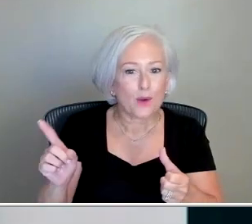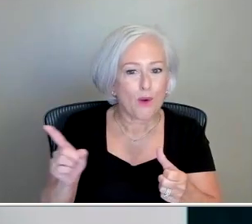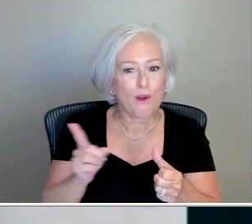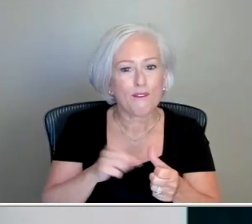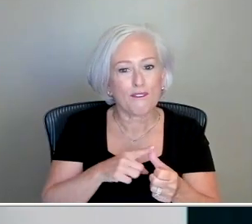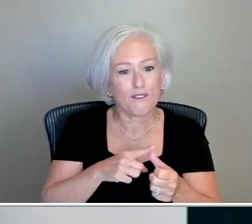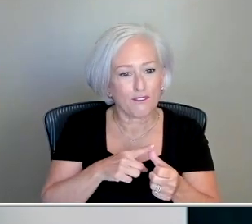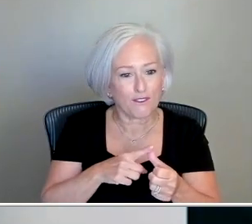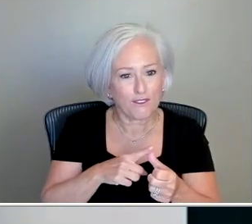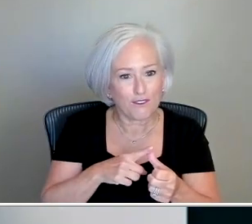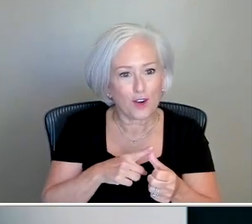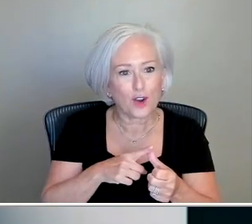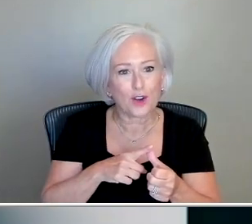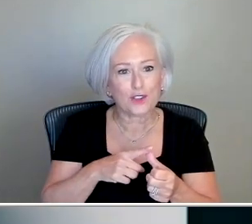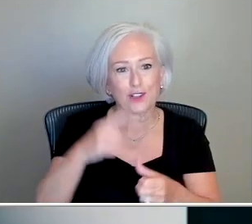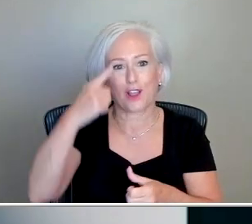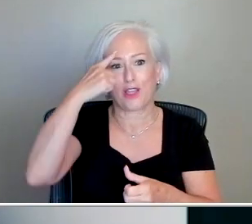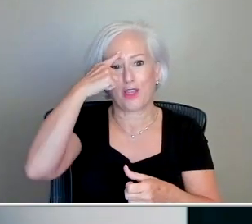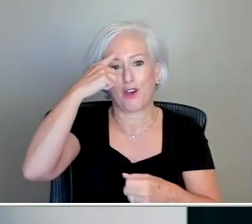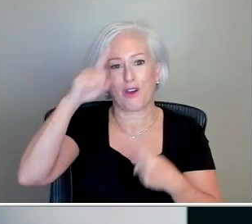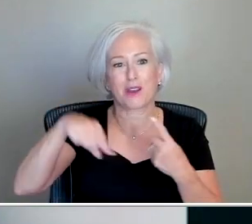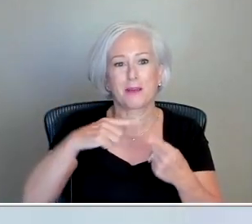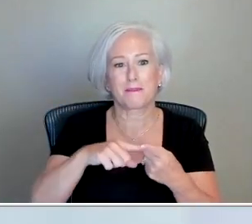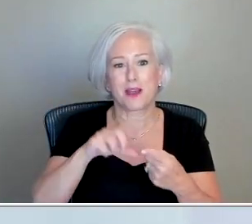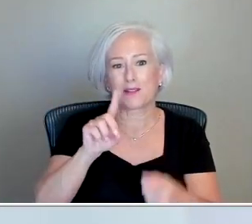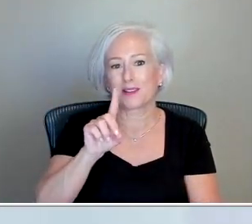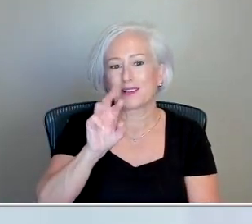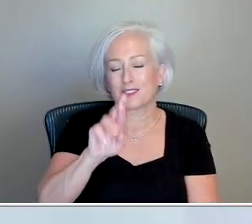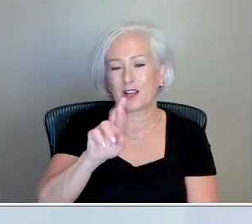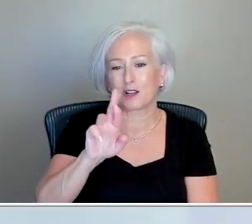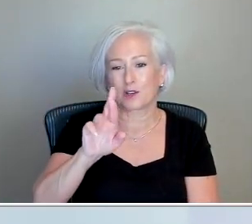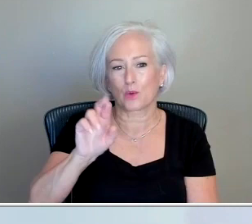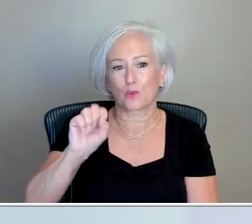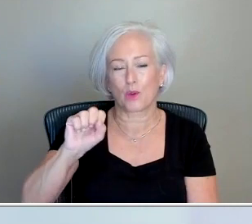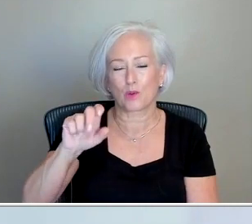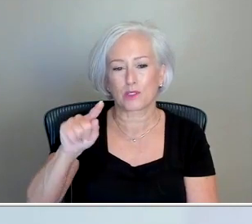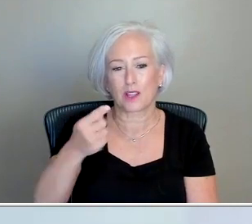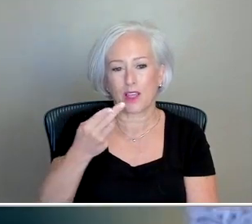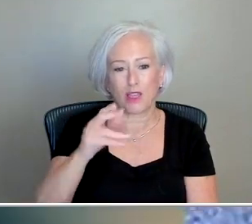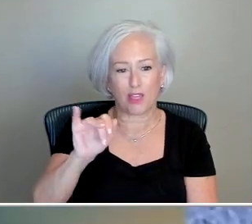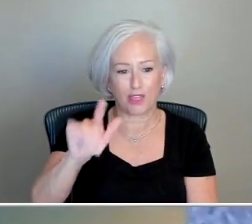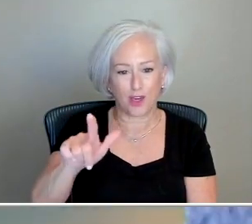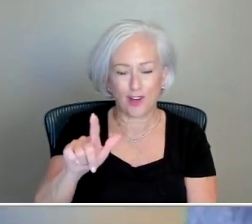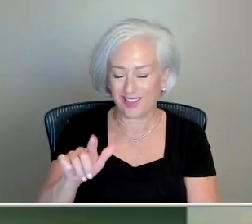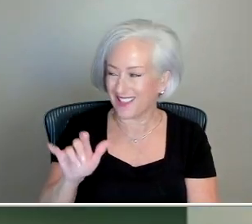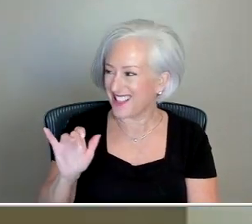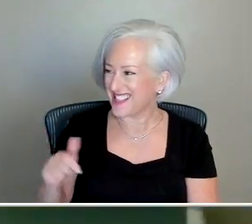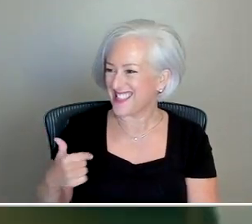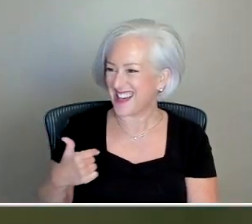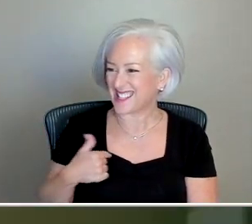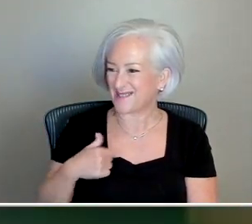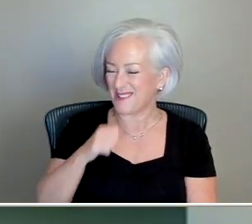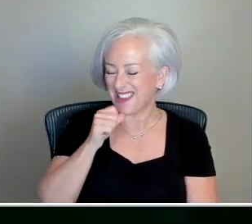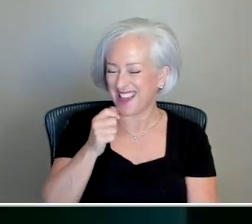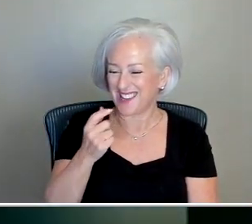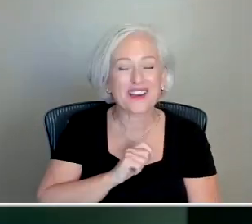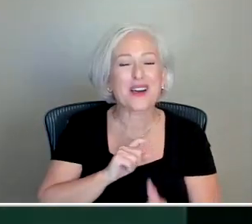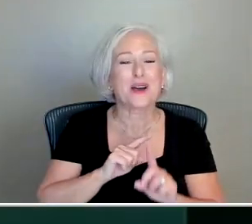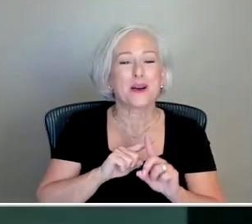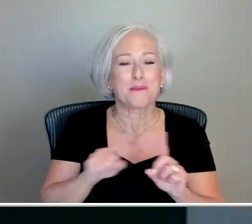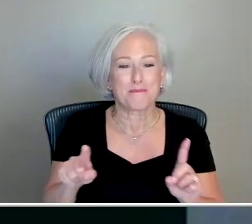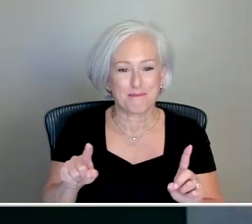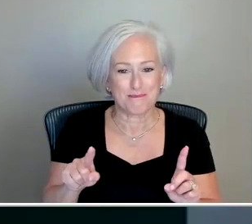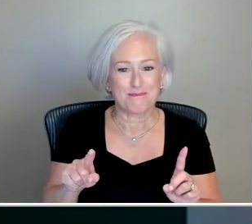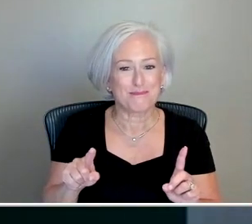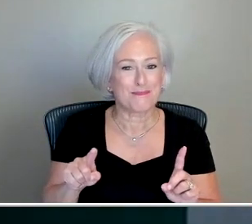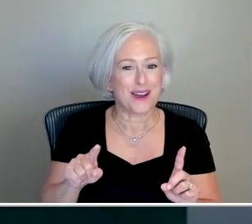Dr. Rosenthal? That's you too? That's me. I sort of don't recognize myself, but I also have trouble recognizing that 12-year-old that